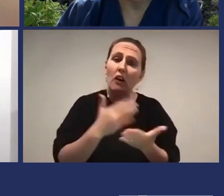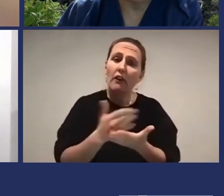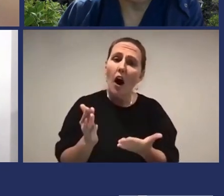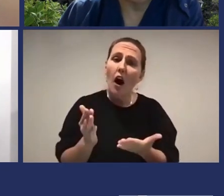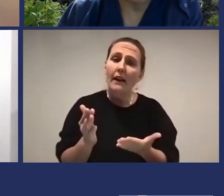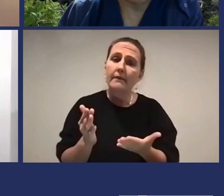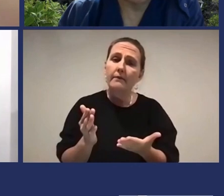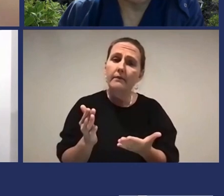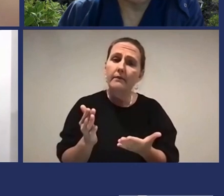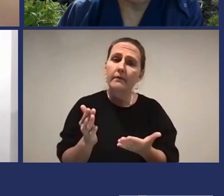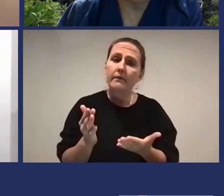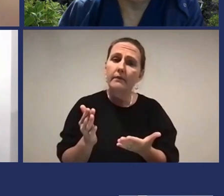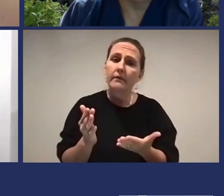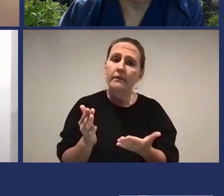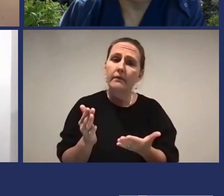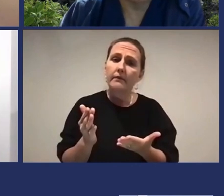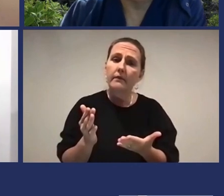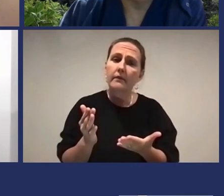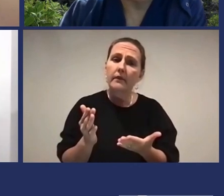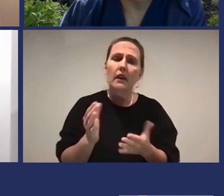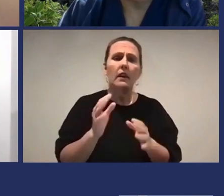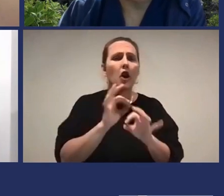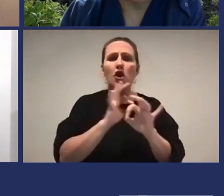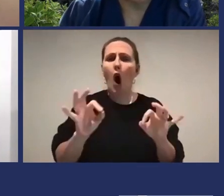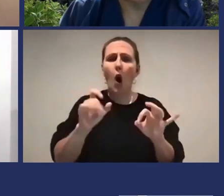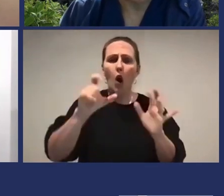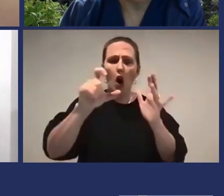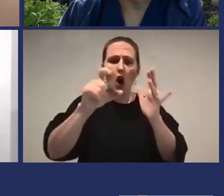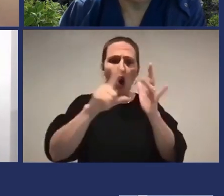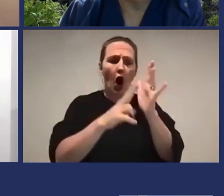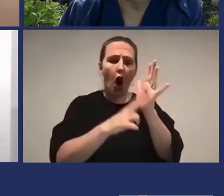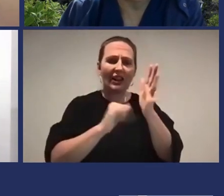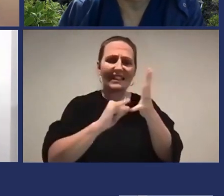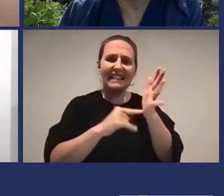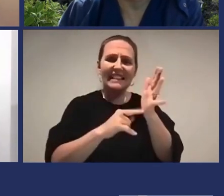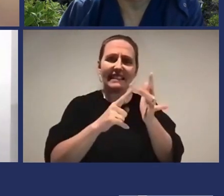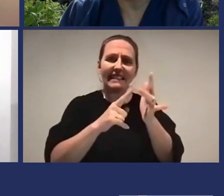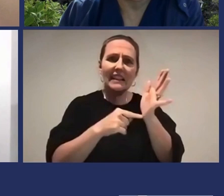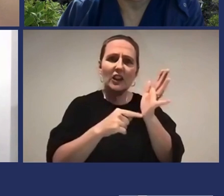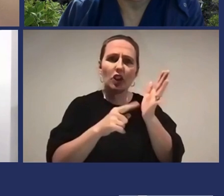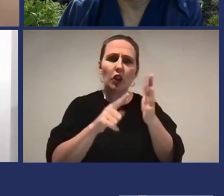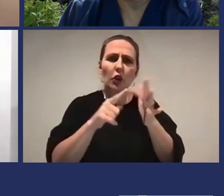cross the placenta? I don't know what a constituent is, but I hope one of you experts do.